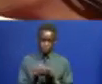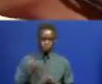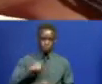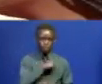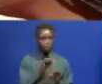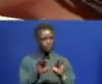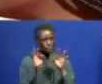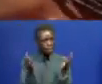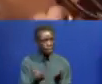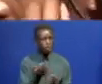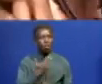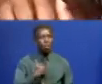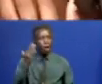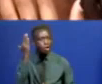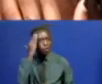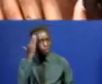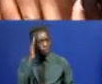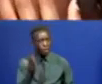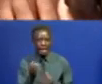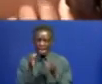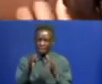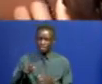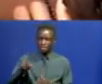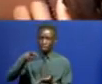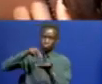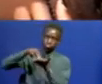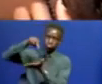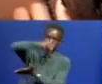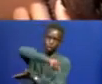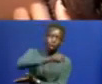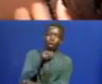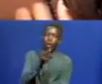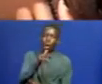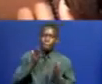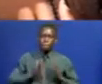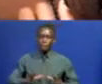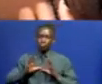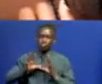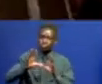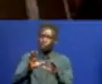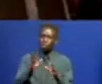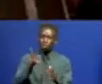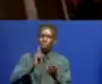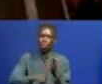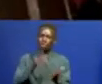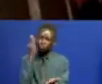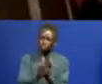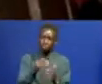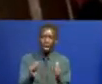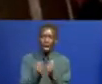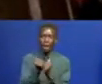ni kama alijirusha ama alirushwa, and what exactly was happening uko juu.